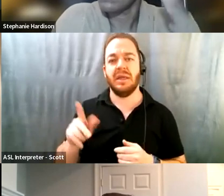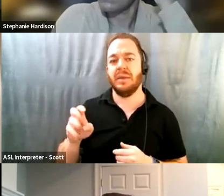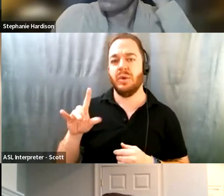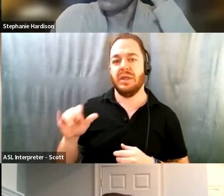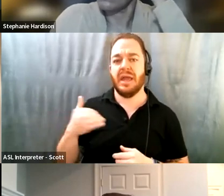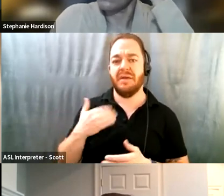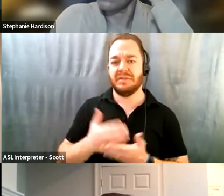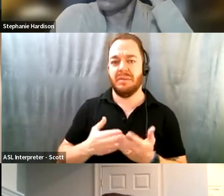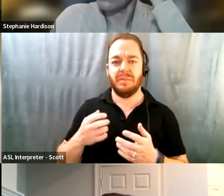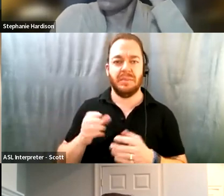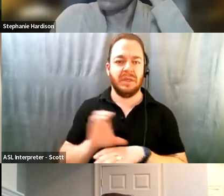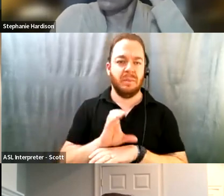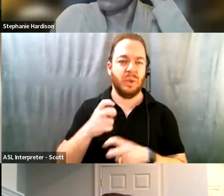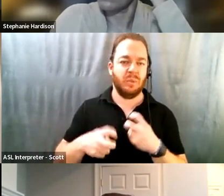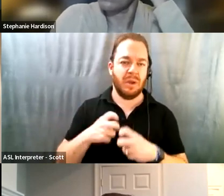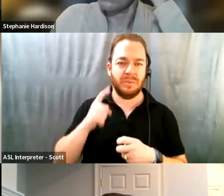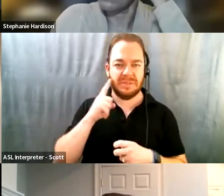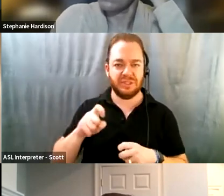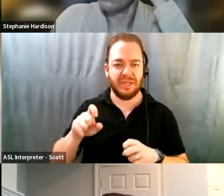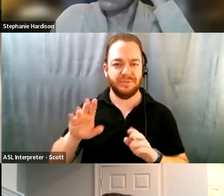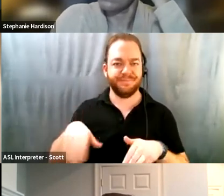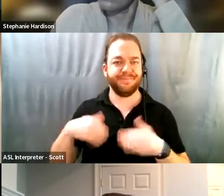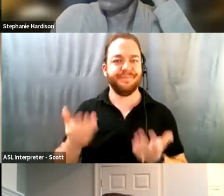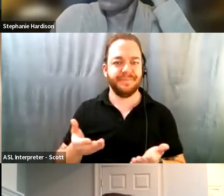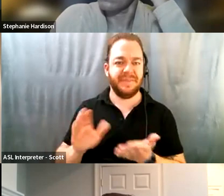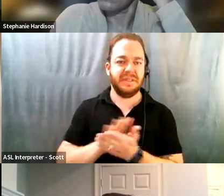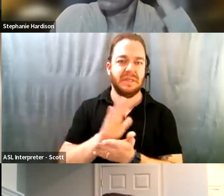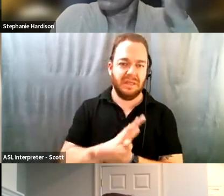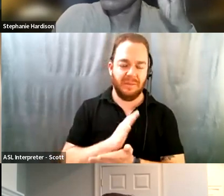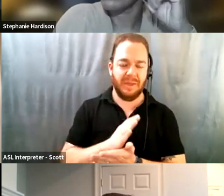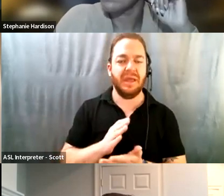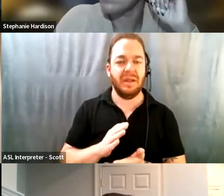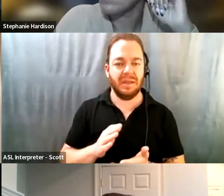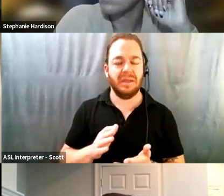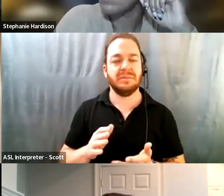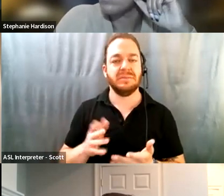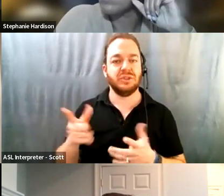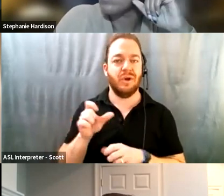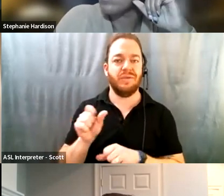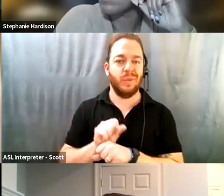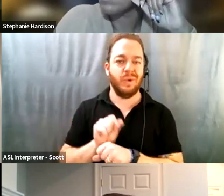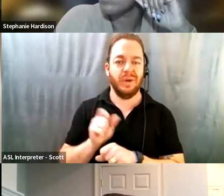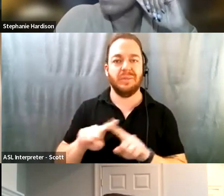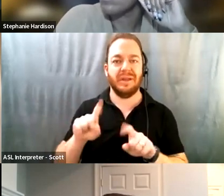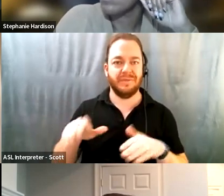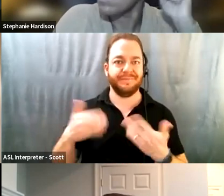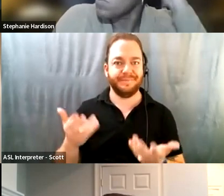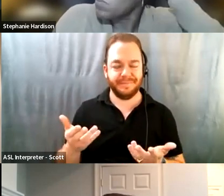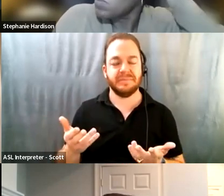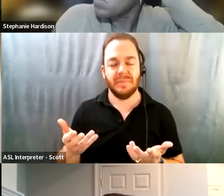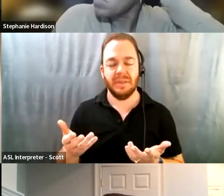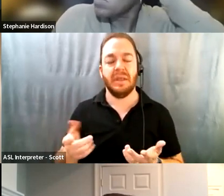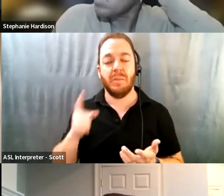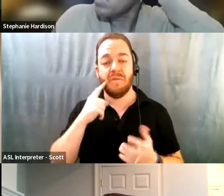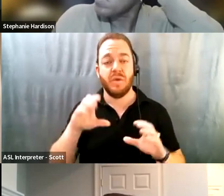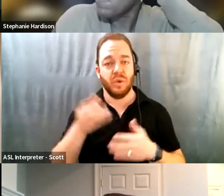some computer issues. I think she had to recreate the document that she had already worked on. Yeah, but just for